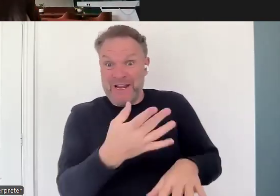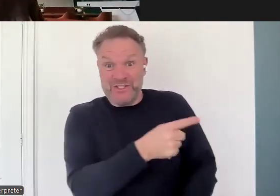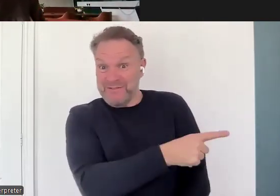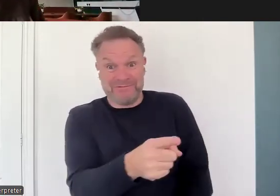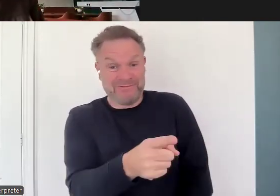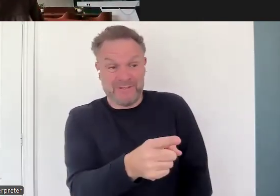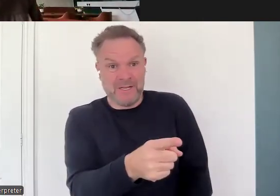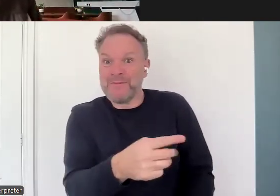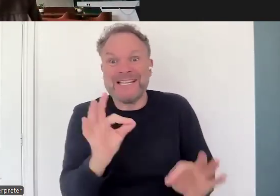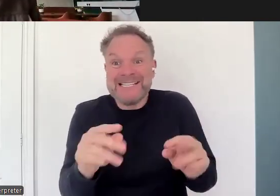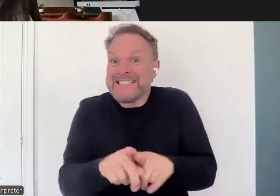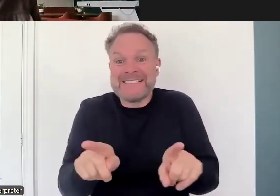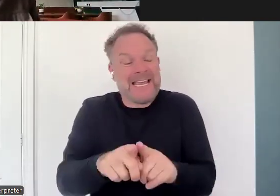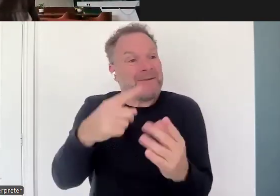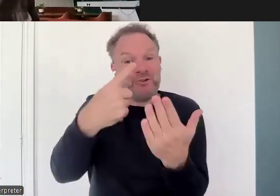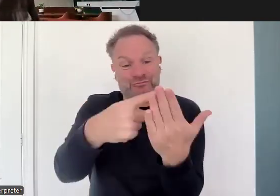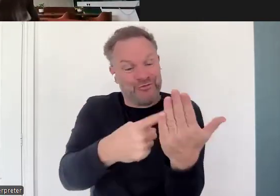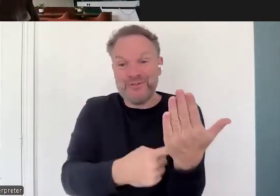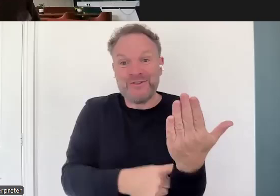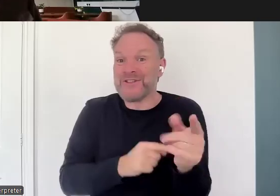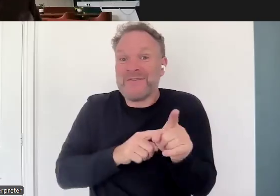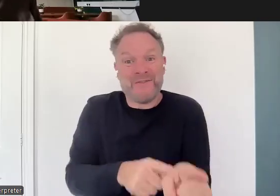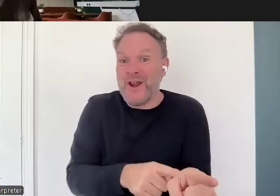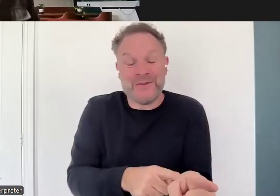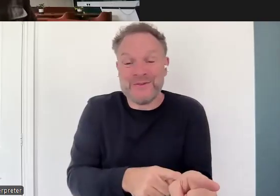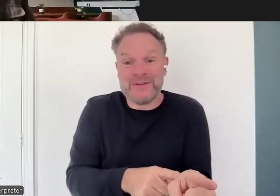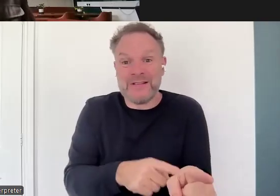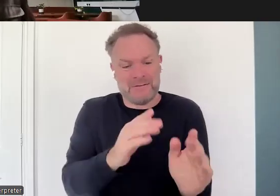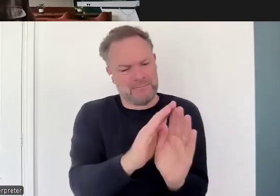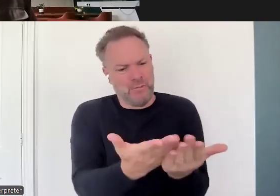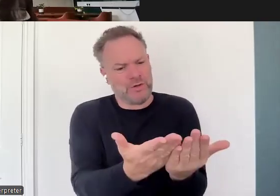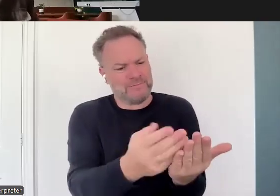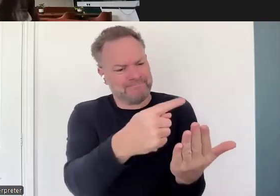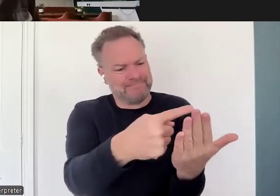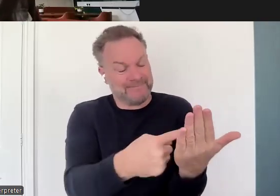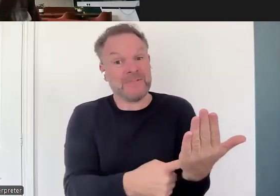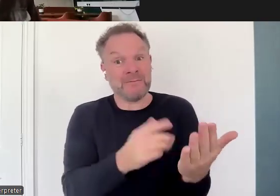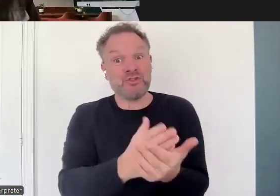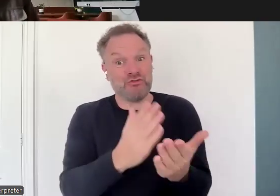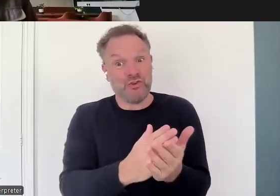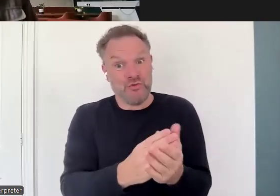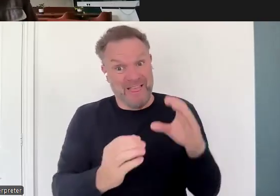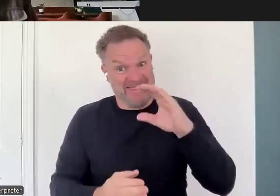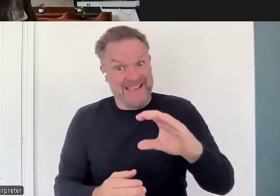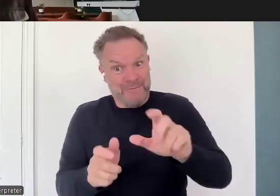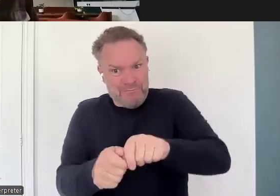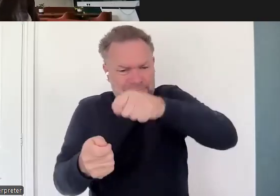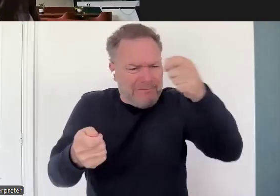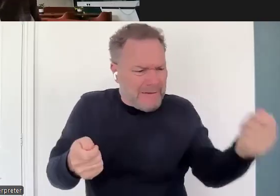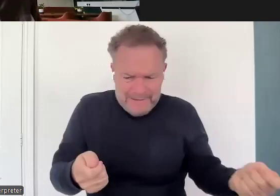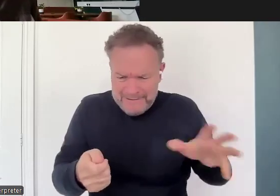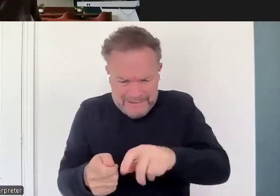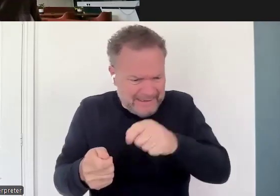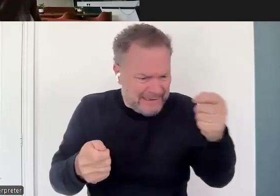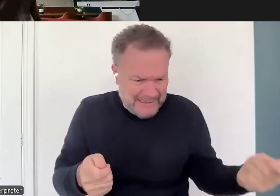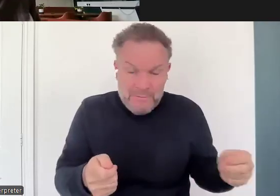a list of ingredients or components. There's still an instruction manual, albeit a much thicker, more complex one. But if we follow